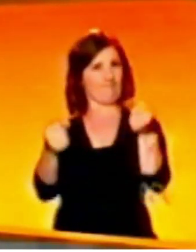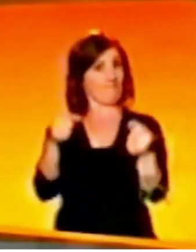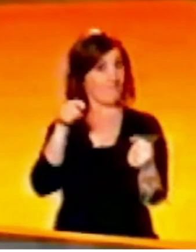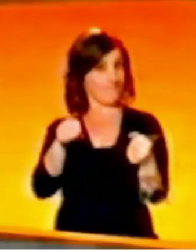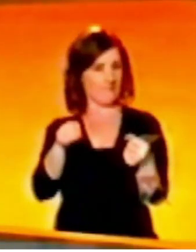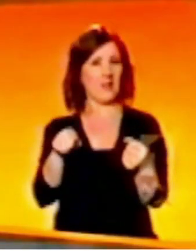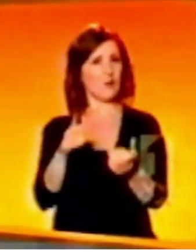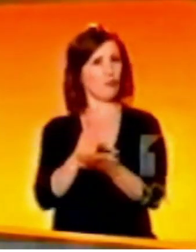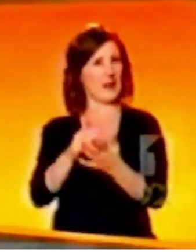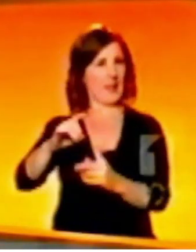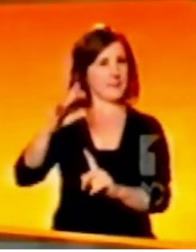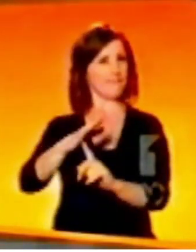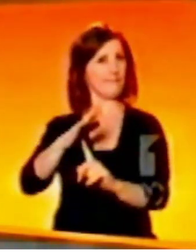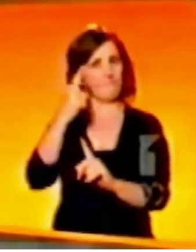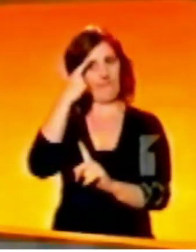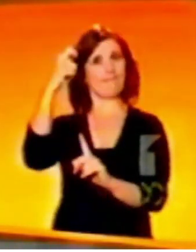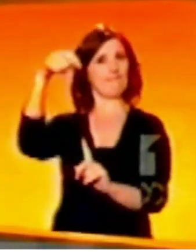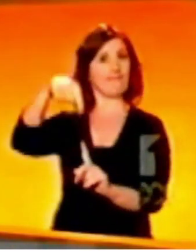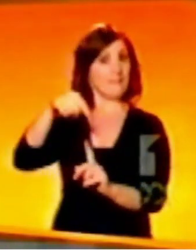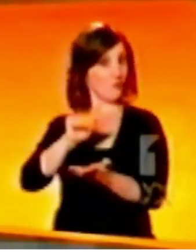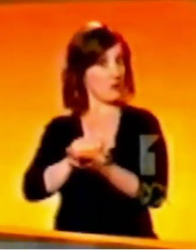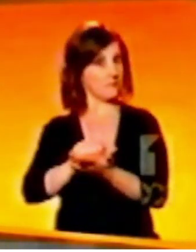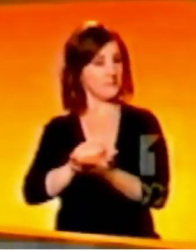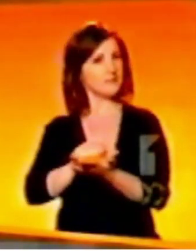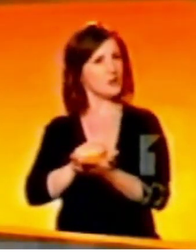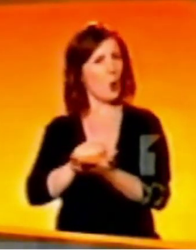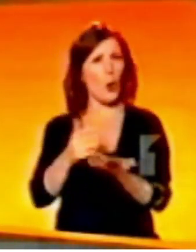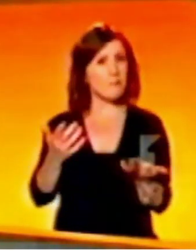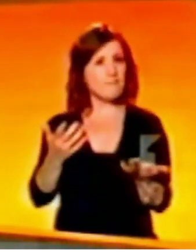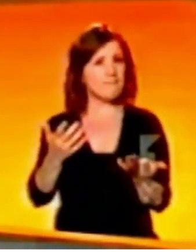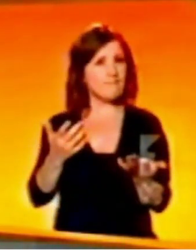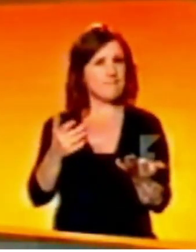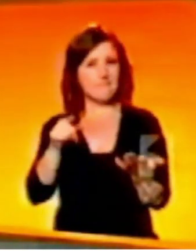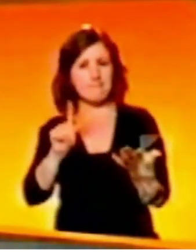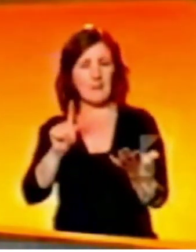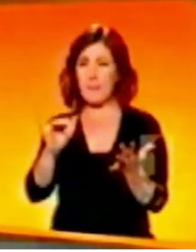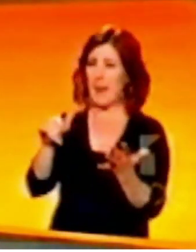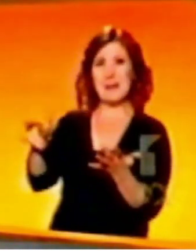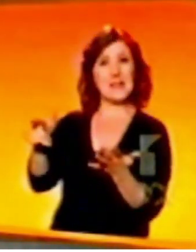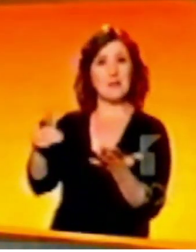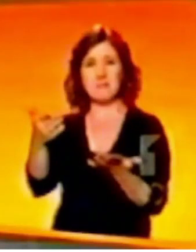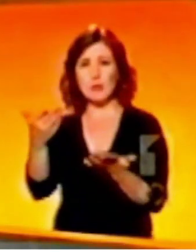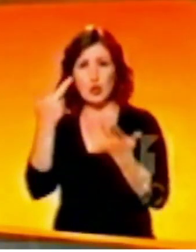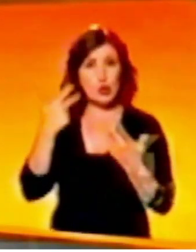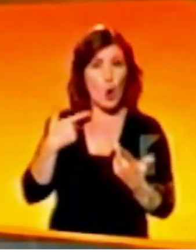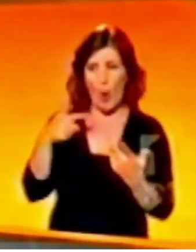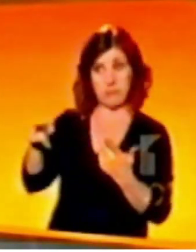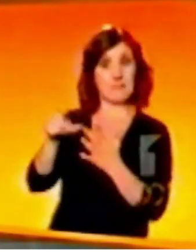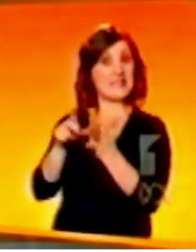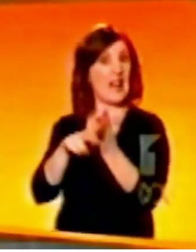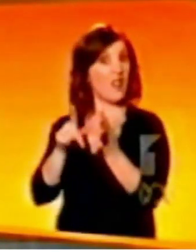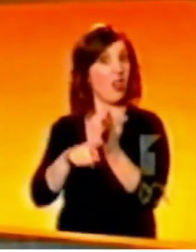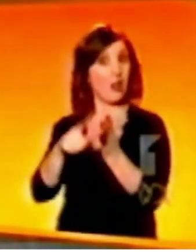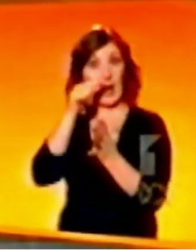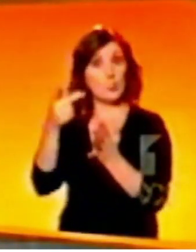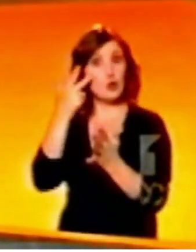are really the main innovation here, aren't they? That's right. So can you just show us how it works? Or